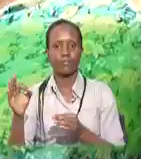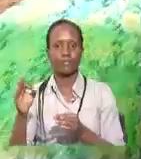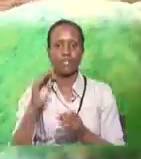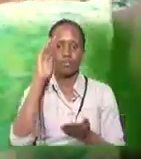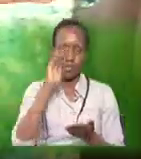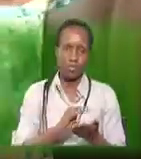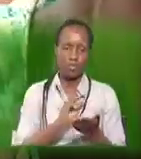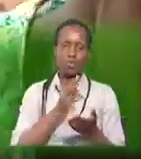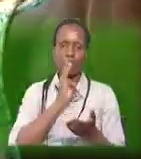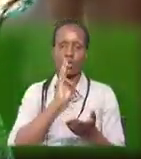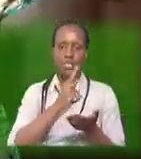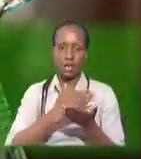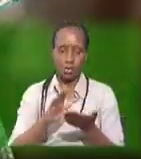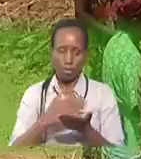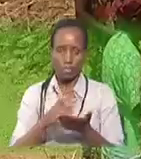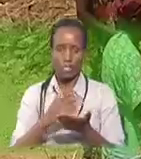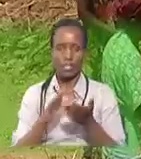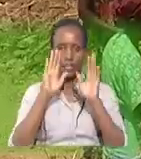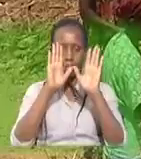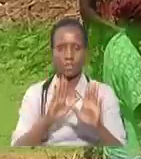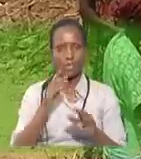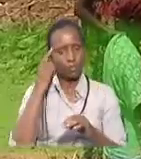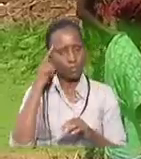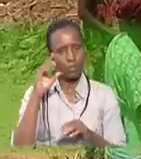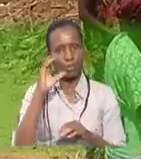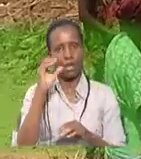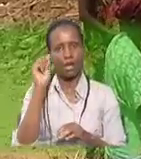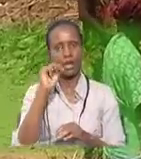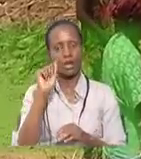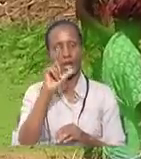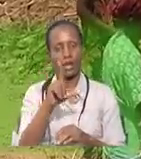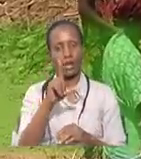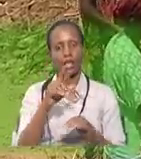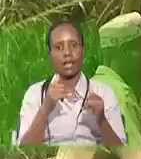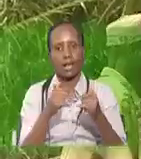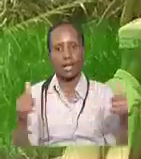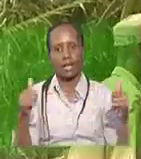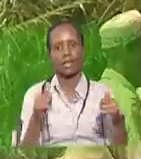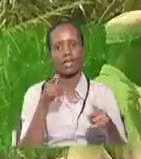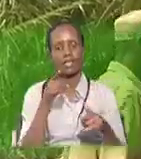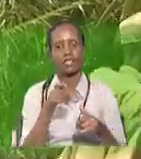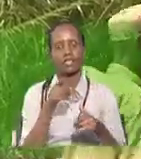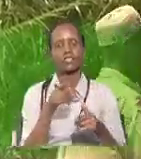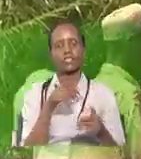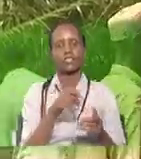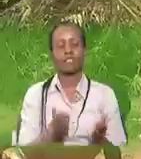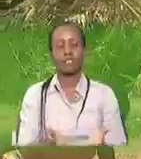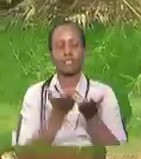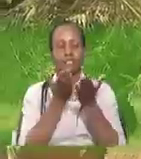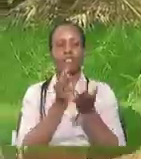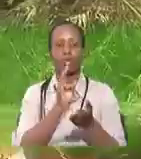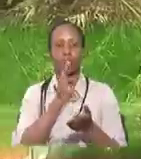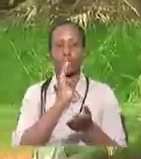Reducing seepage losses is the most important reason for canal lining. This increases water